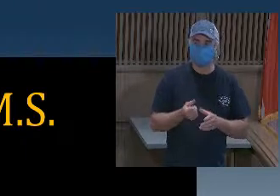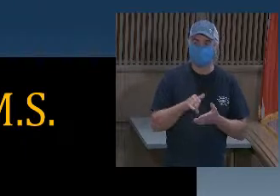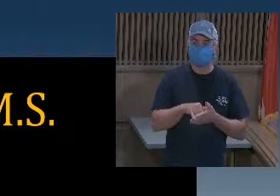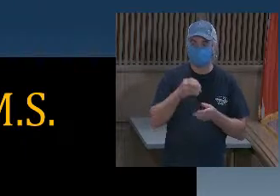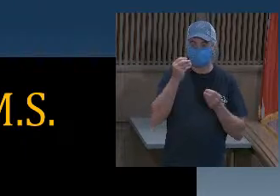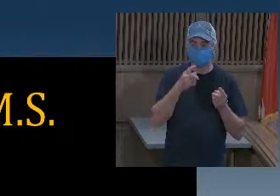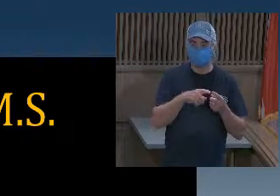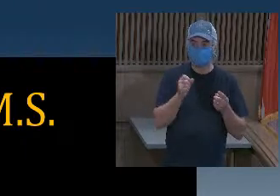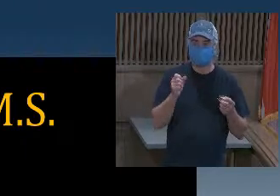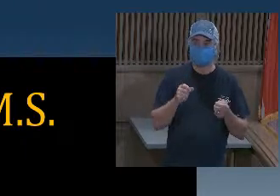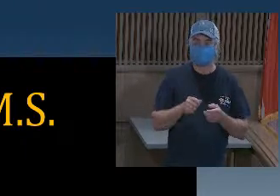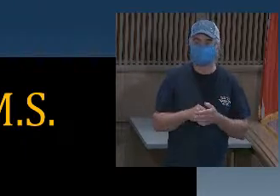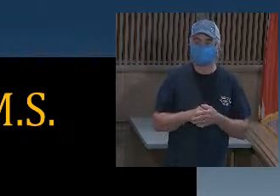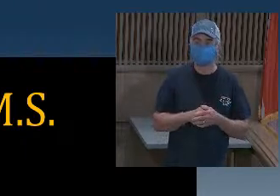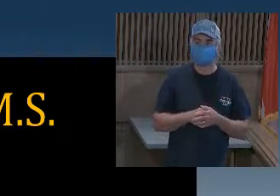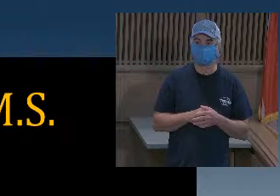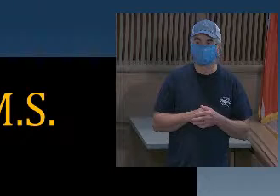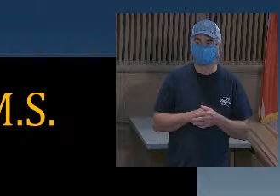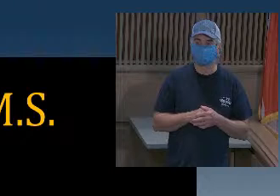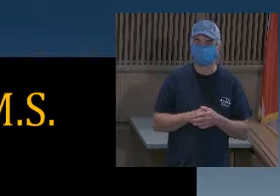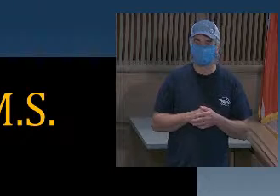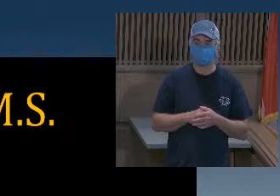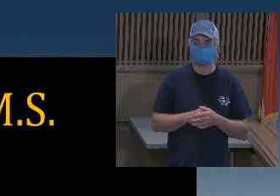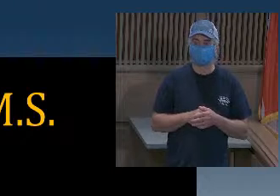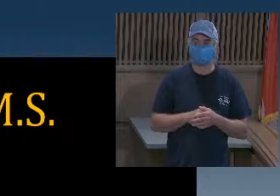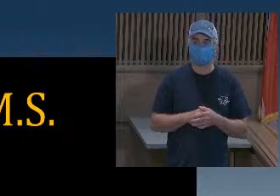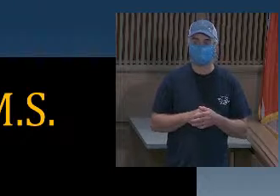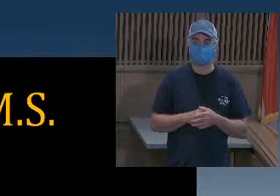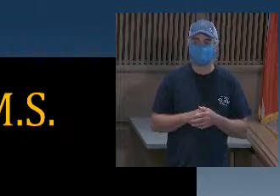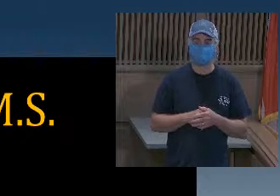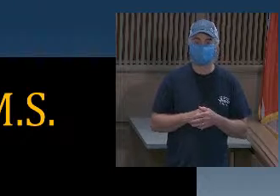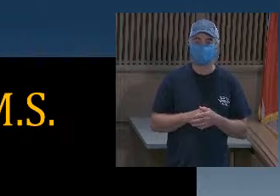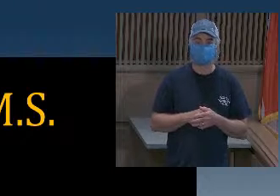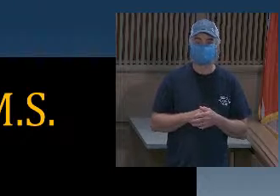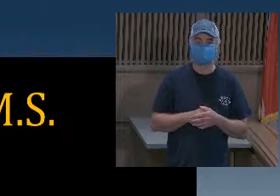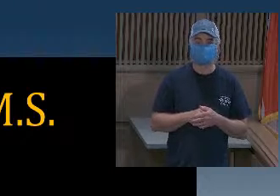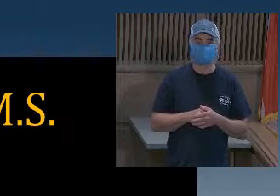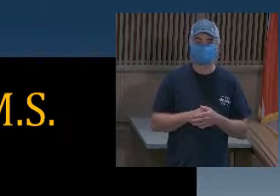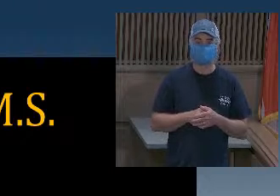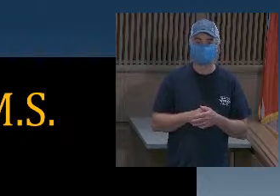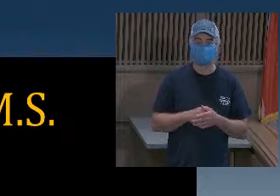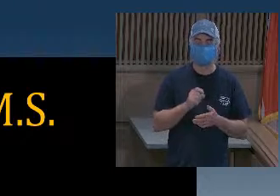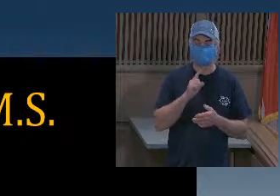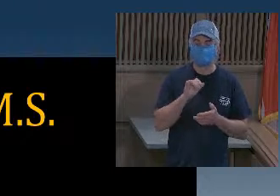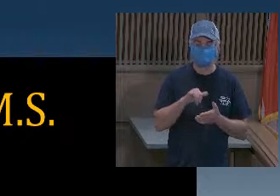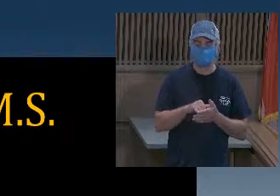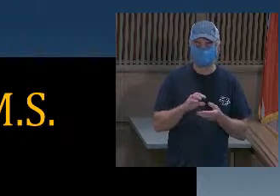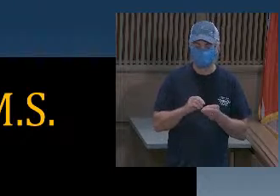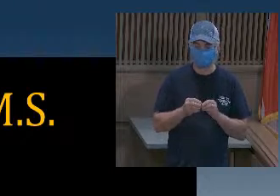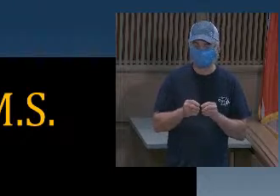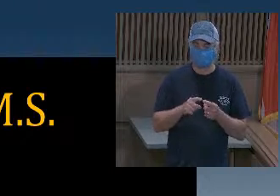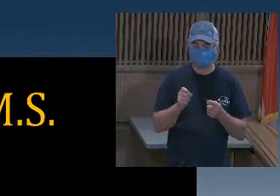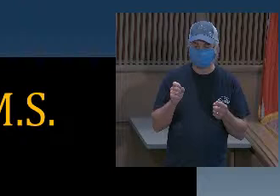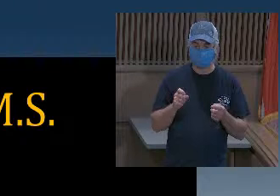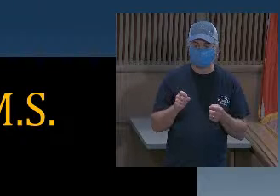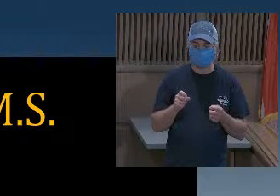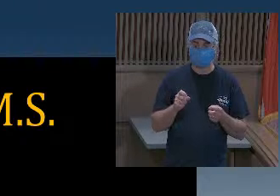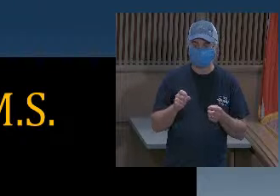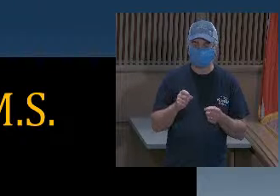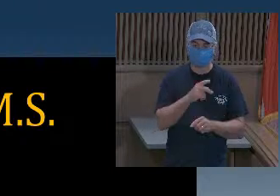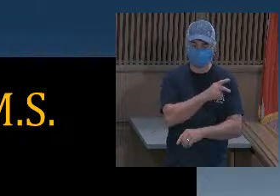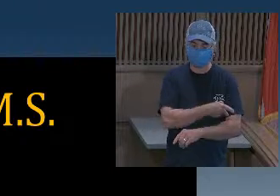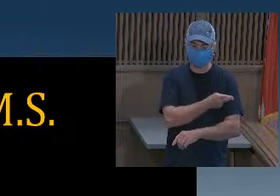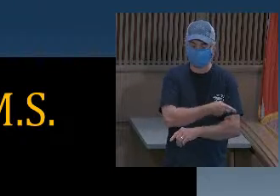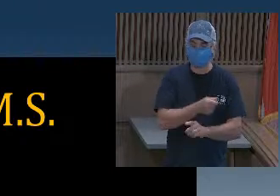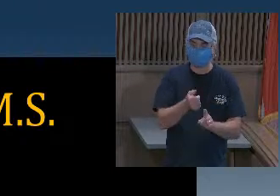from, doesn't always include them in our transport data. We actually get this information from the patient